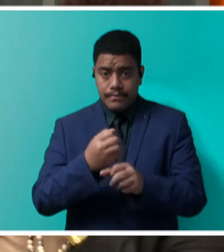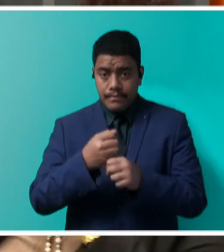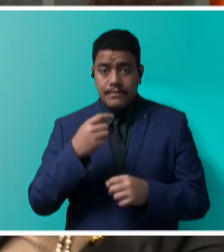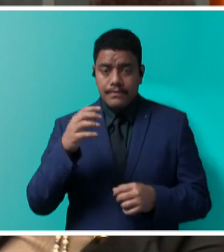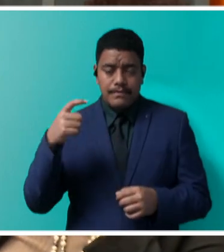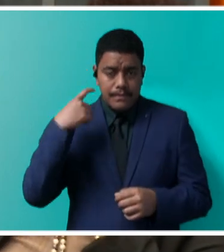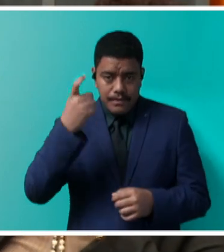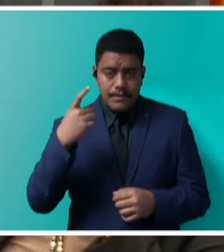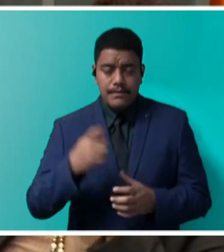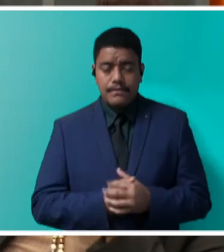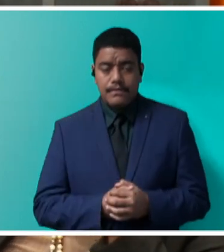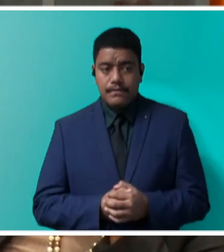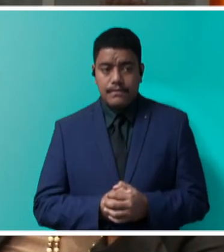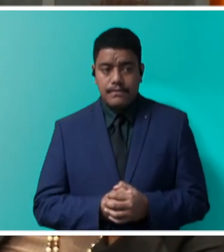facilities.